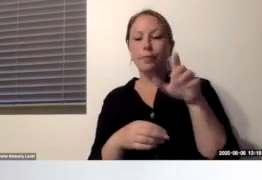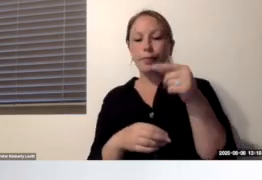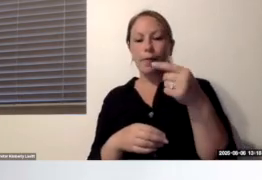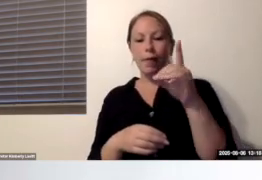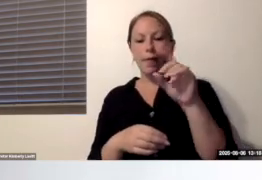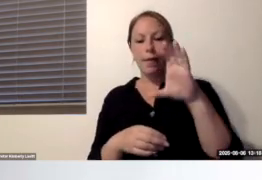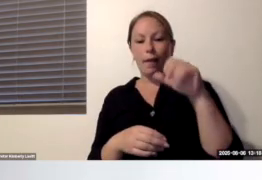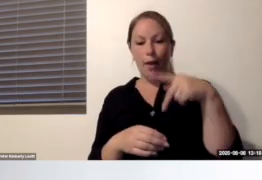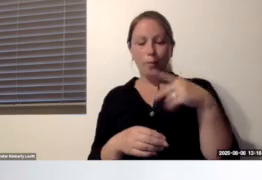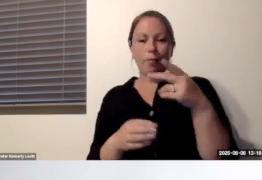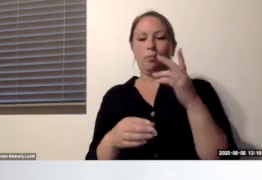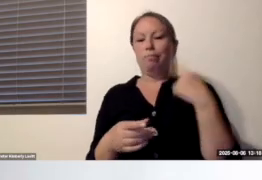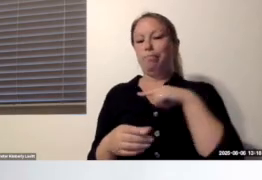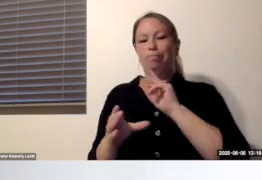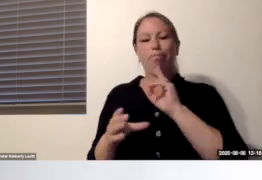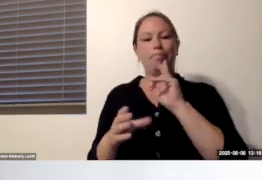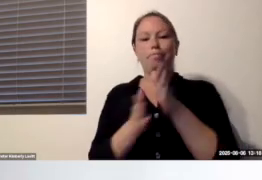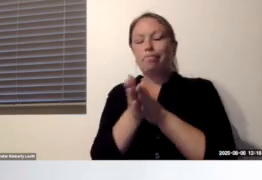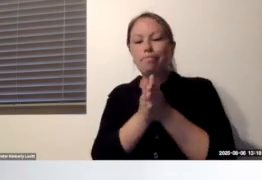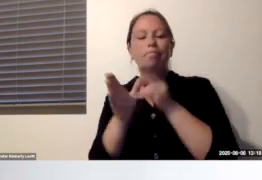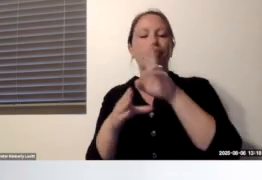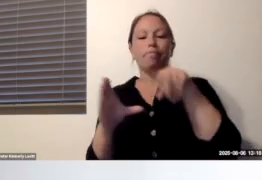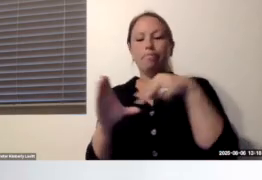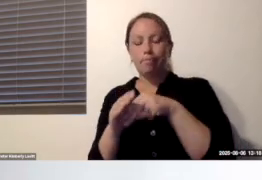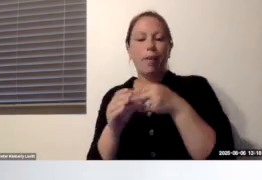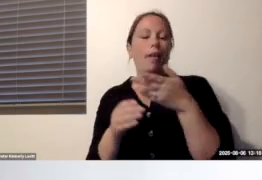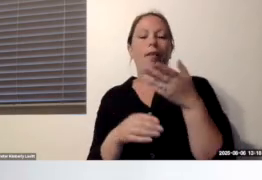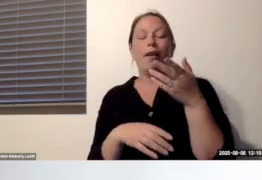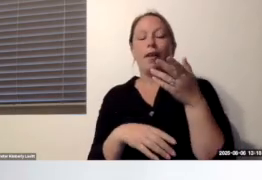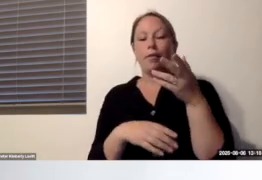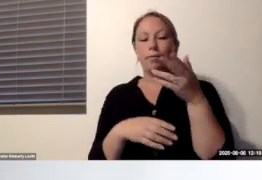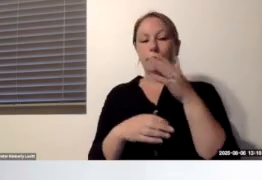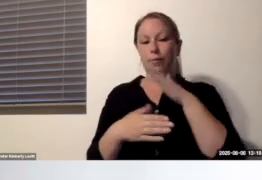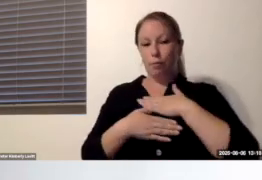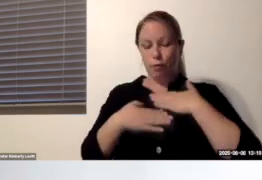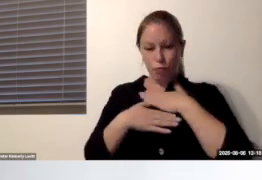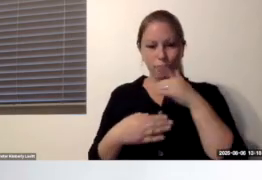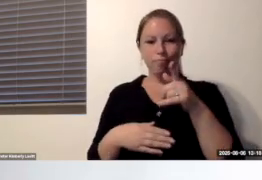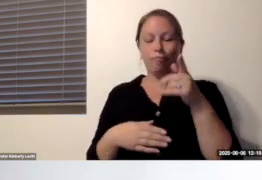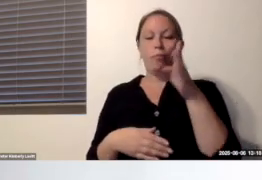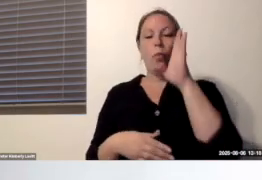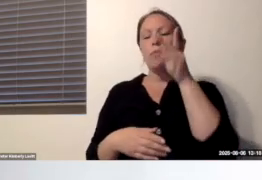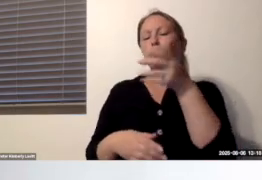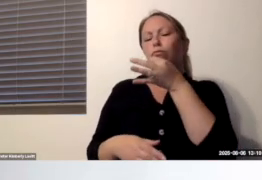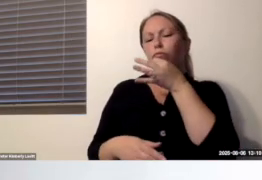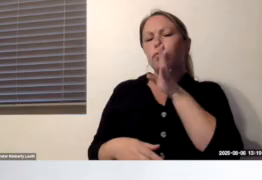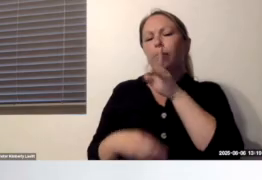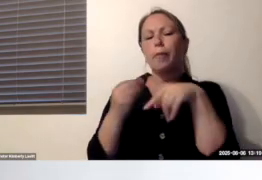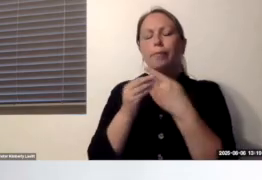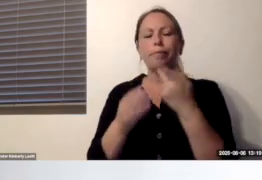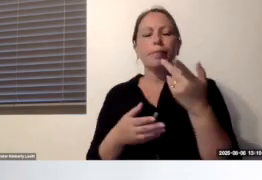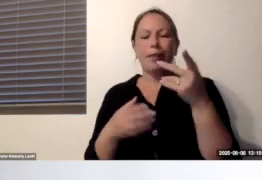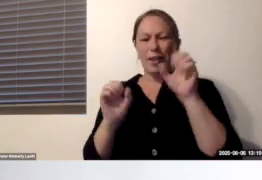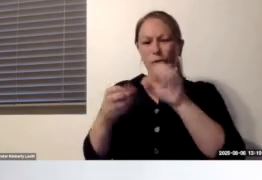active participants in that program. I appreciate the background, and perhaps we're going to get to this soon. But I guess, can you